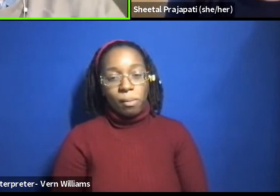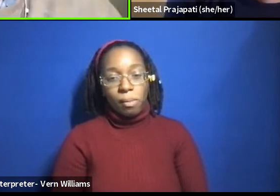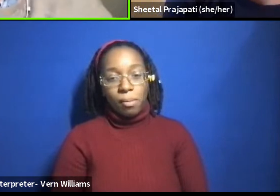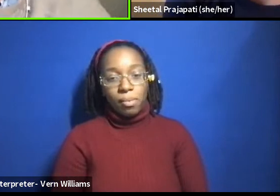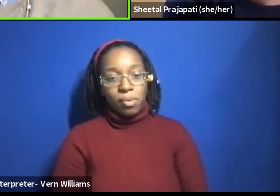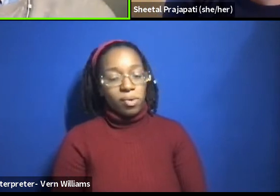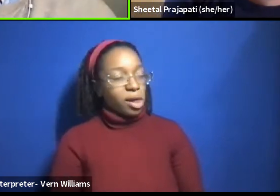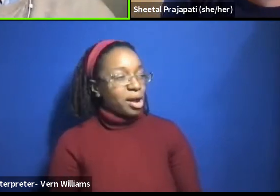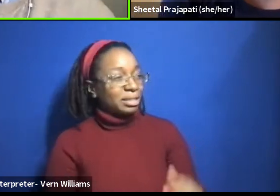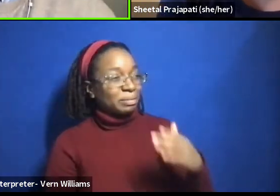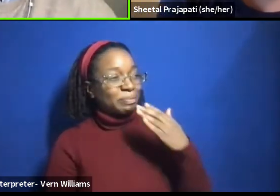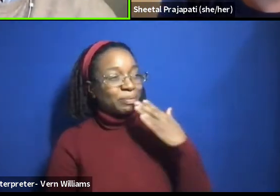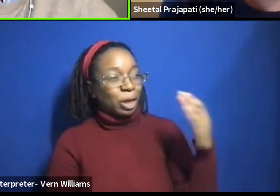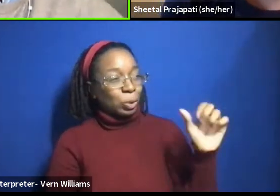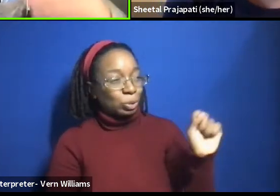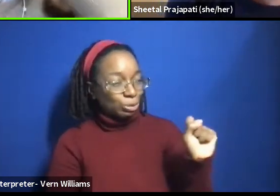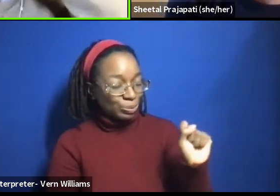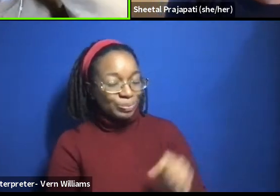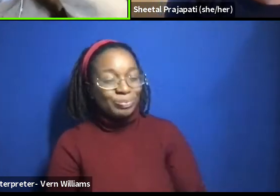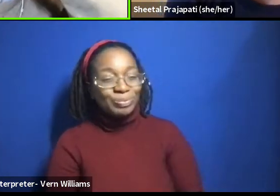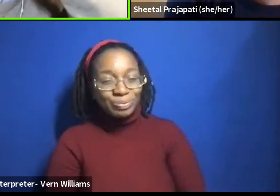Thank you, Sheetal.